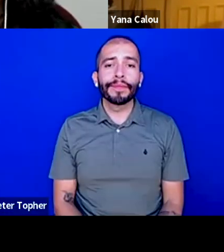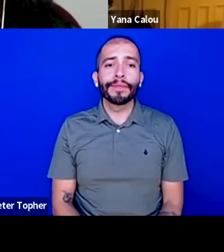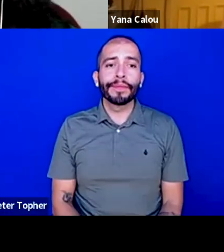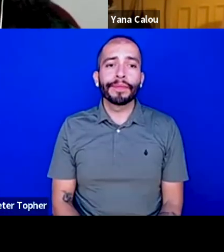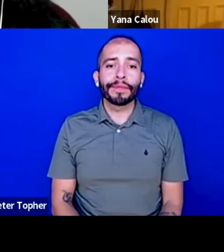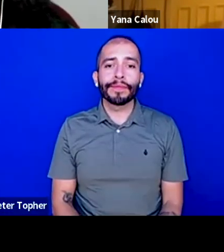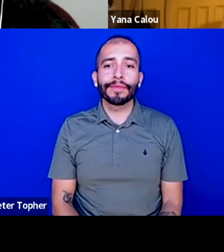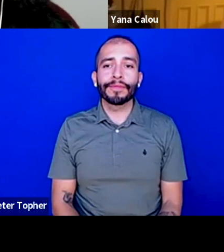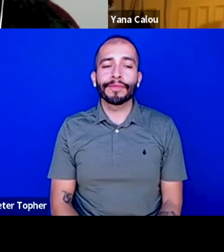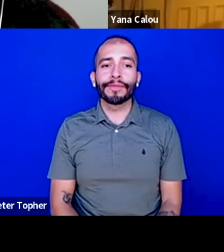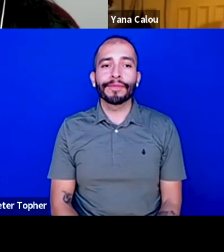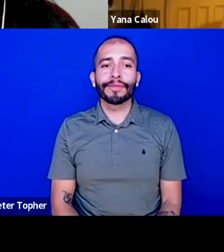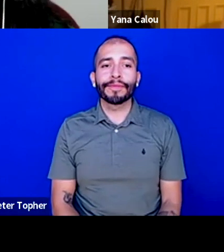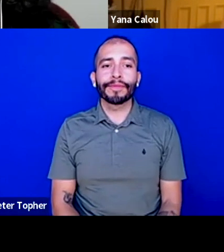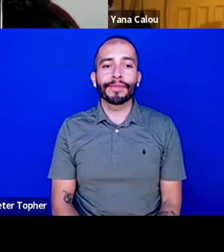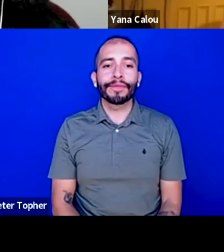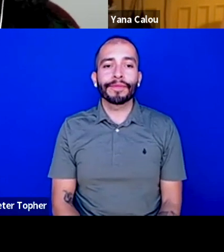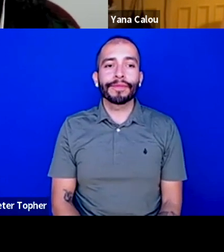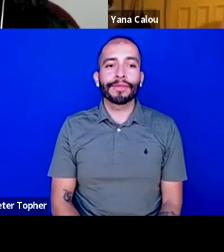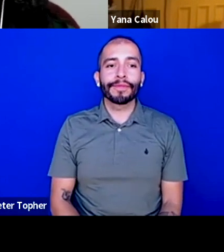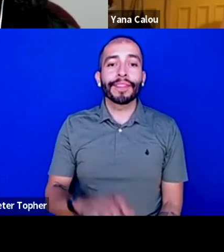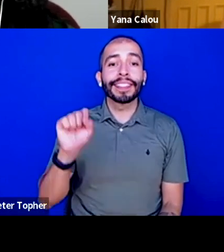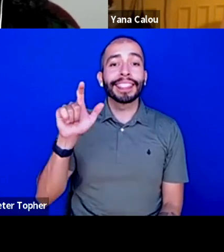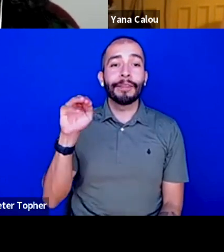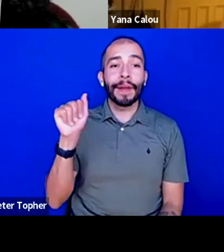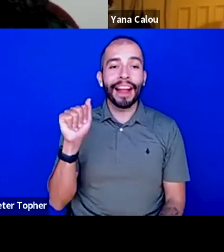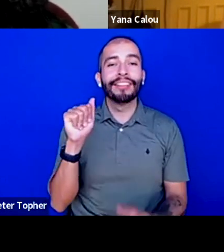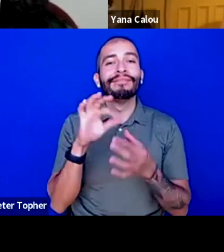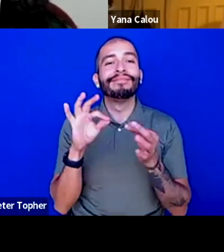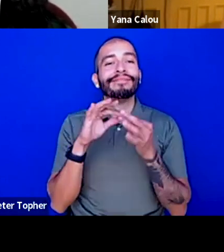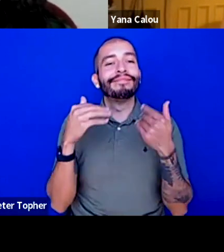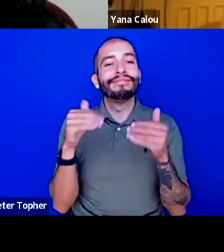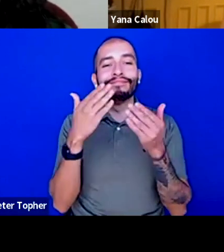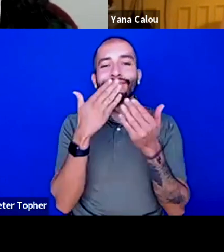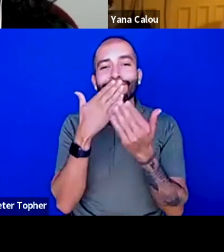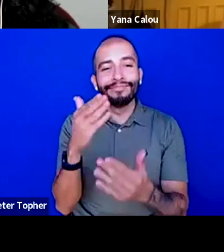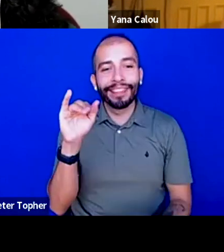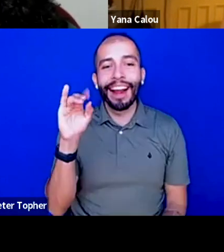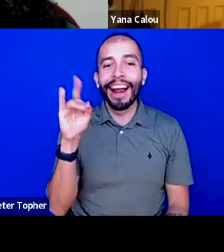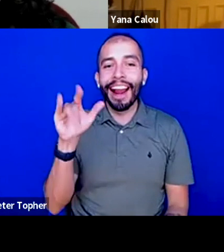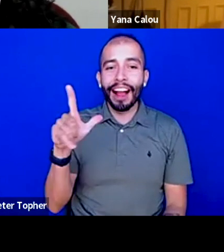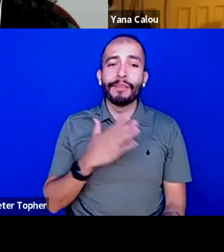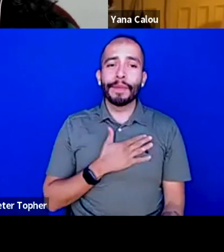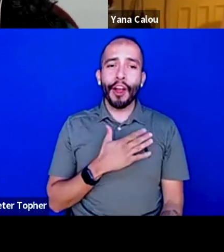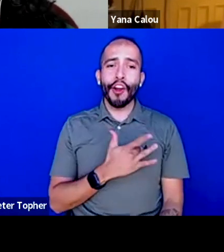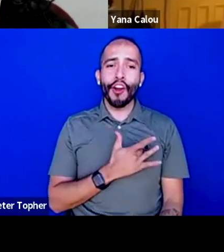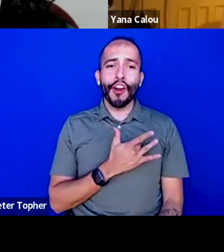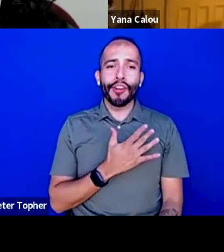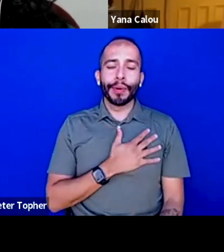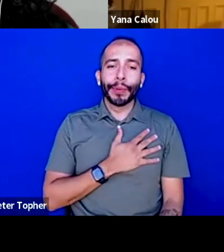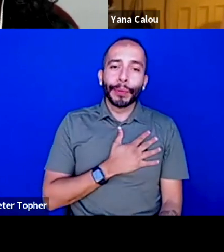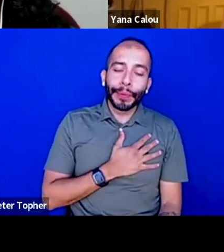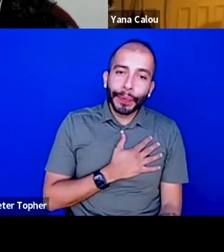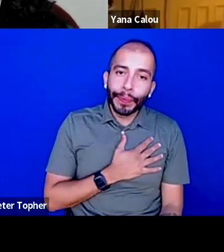This is Selima. Thank you so much, Idil. My heart is reeling from what you've shared. Last but definitely